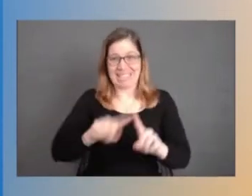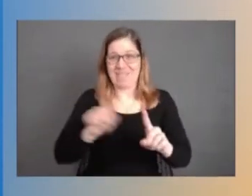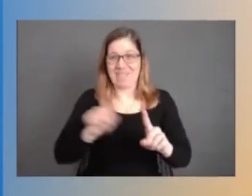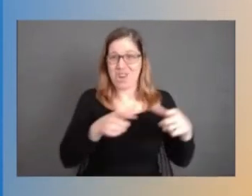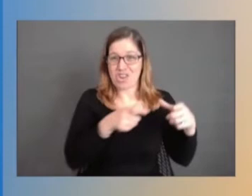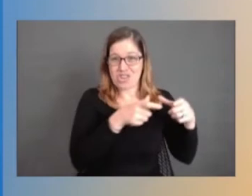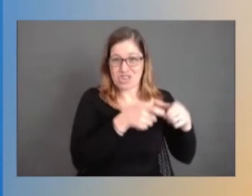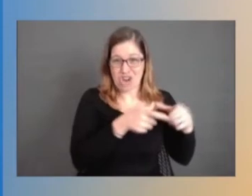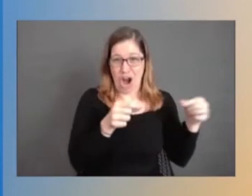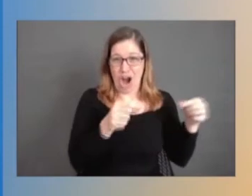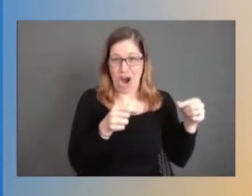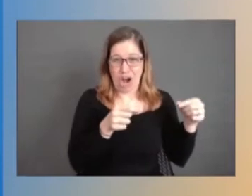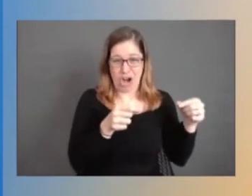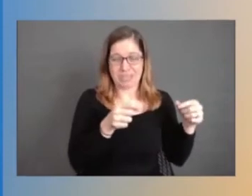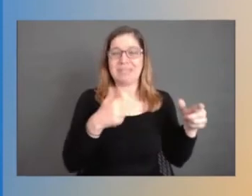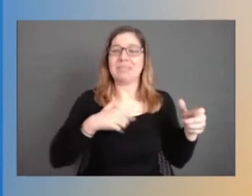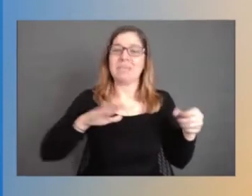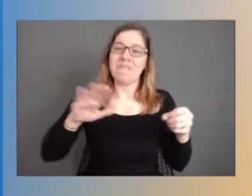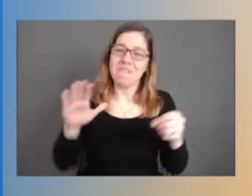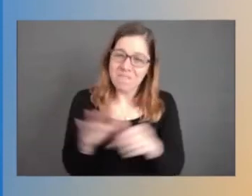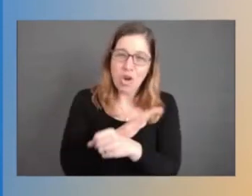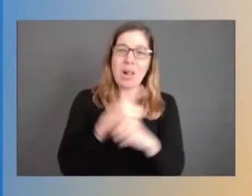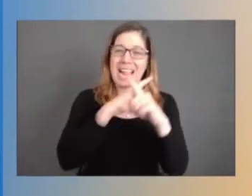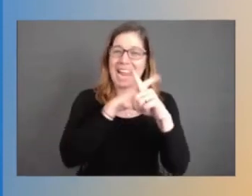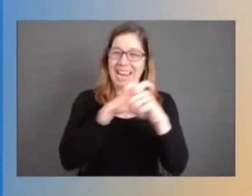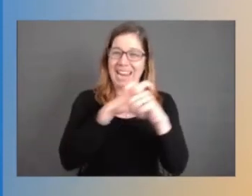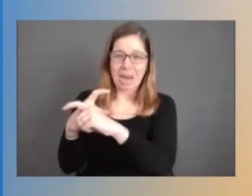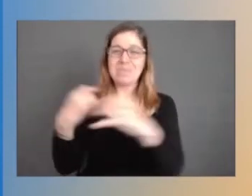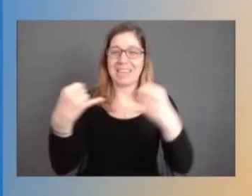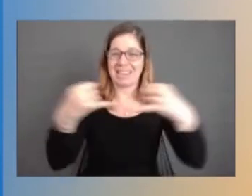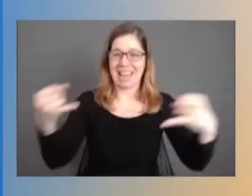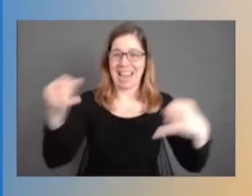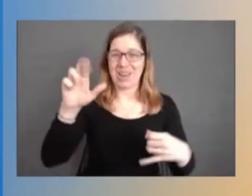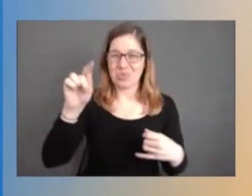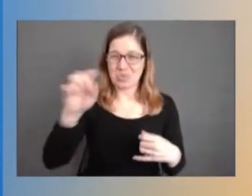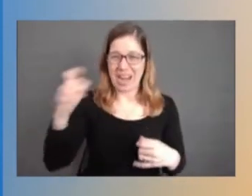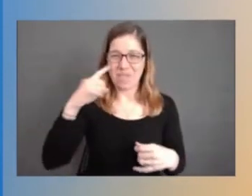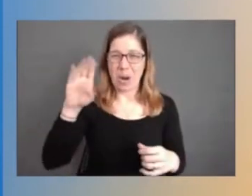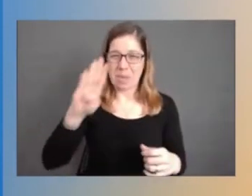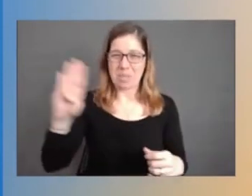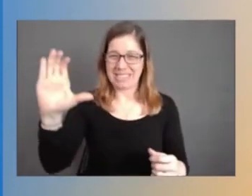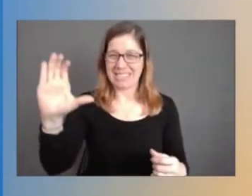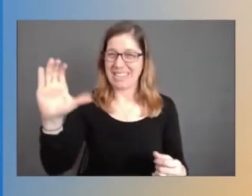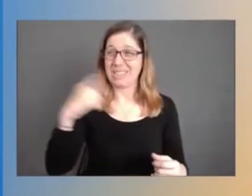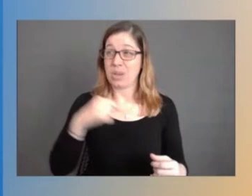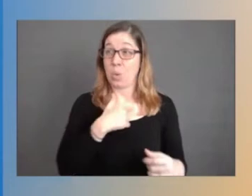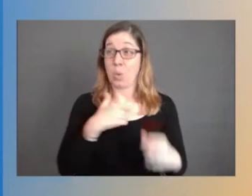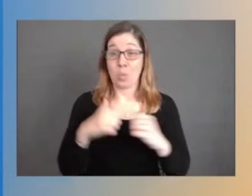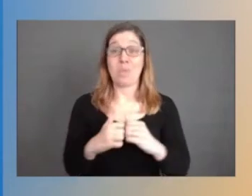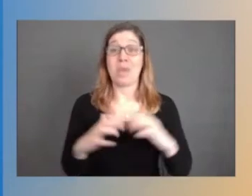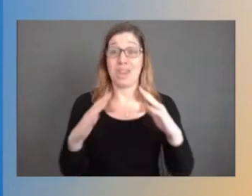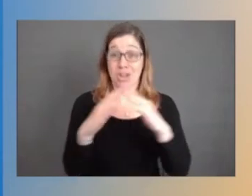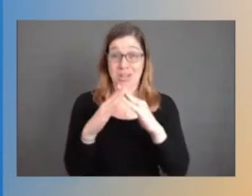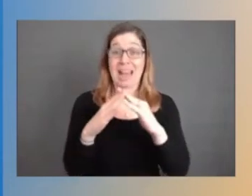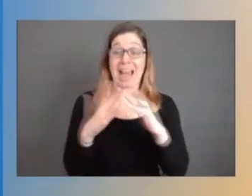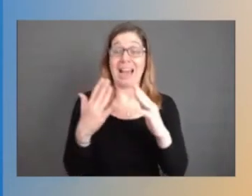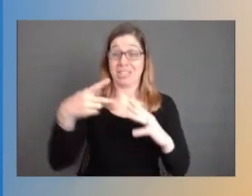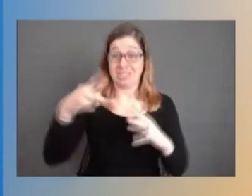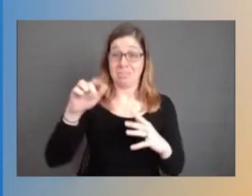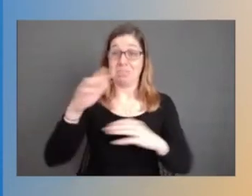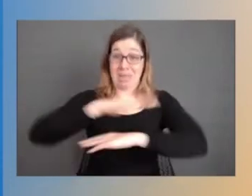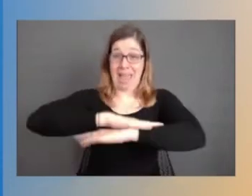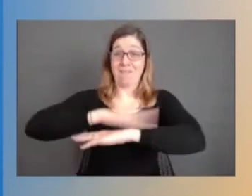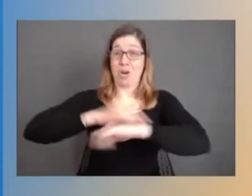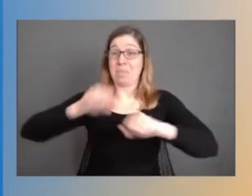full encryption at line rate for VPC. And so you know, we're launching platforms today that can do 800 gigabits of